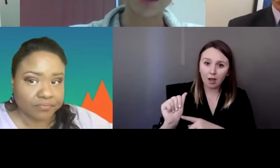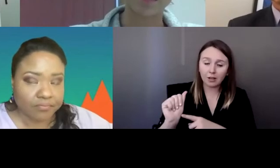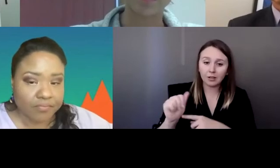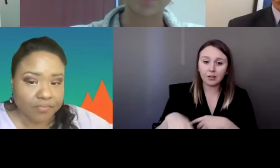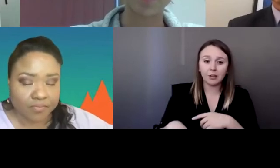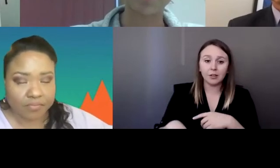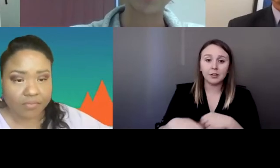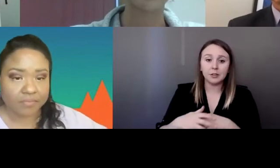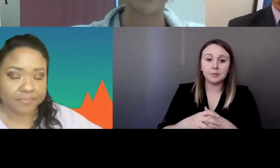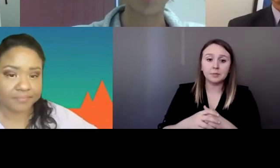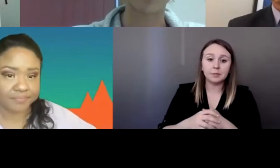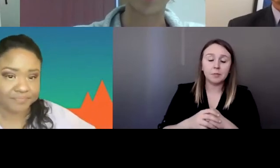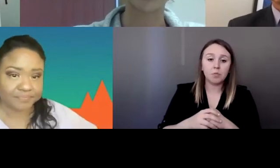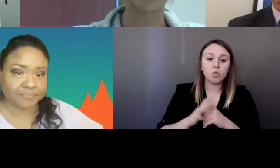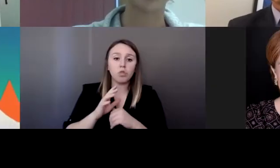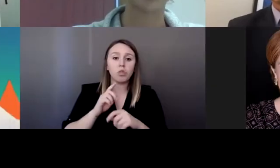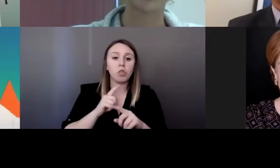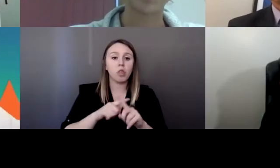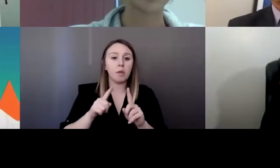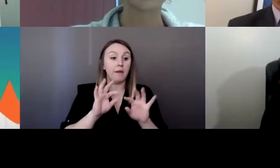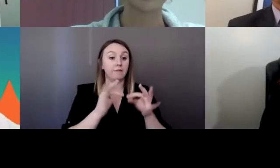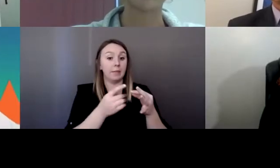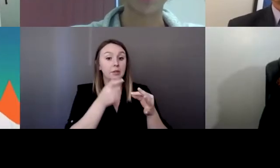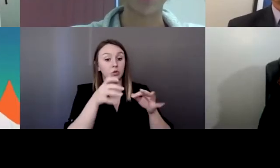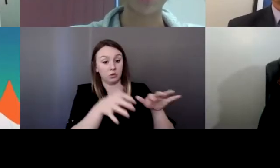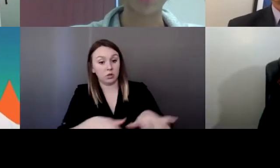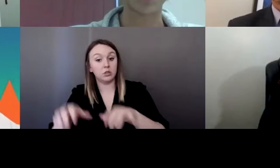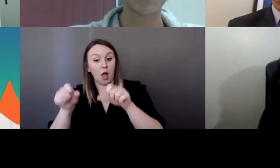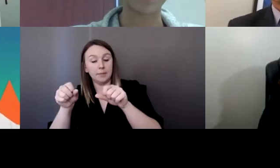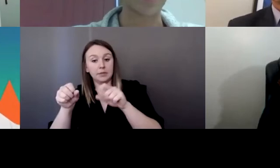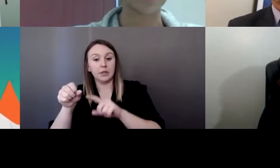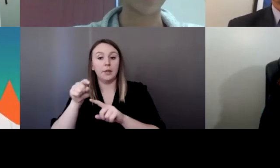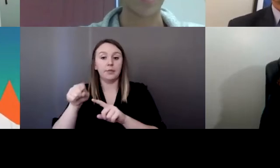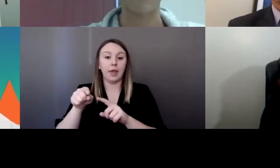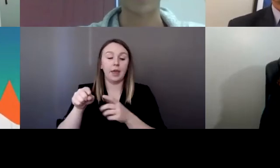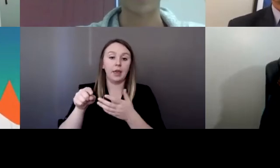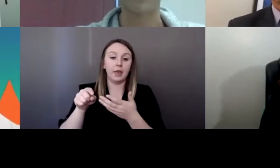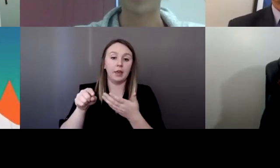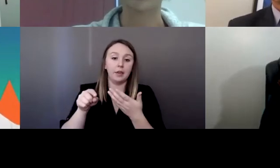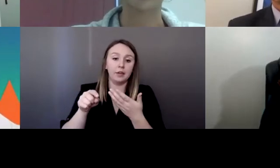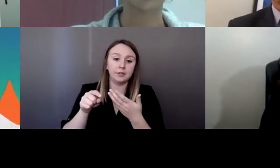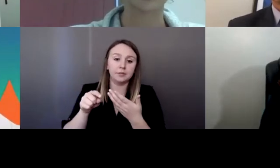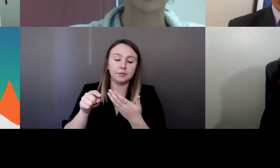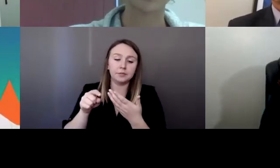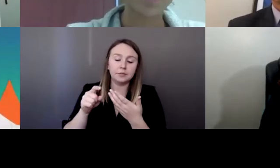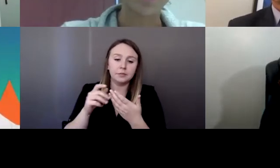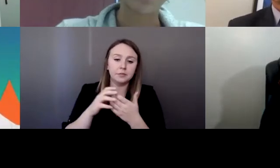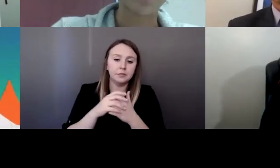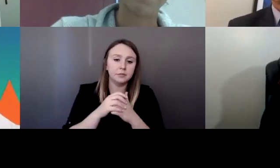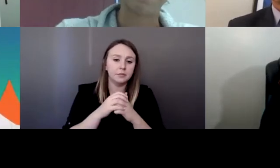actually adopted out prior to those skip generations. We actually have one of the folks who was